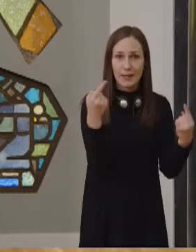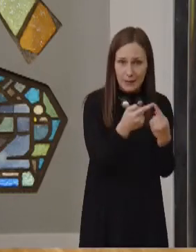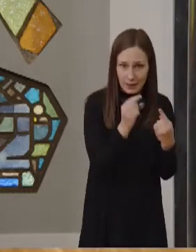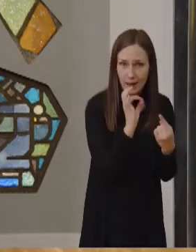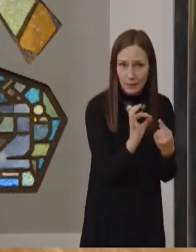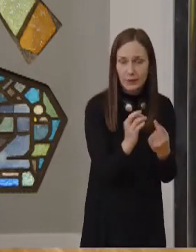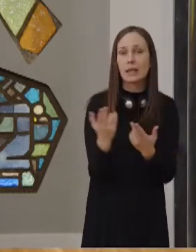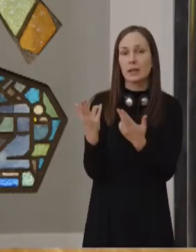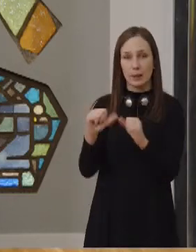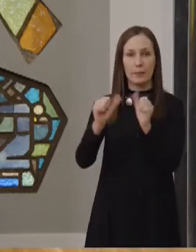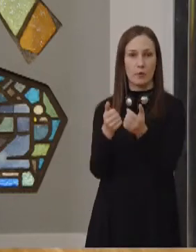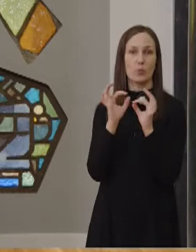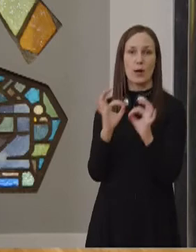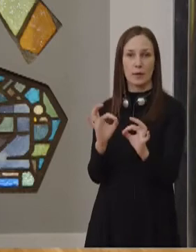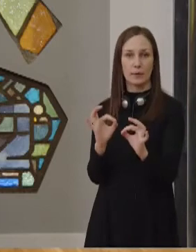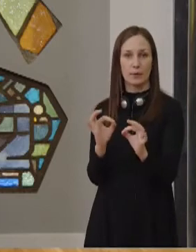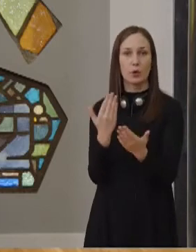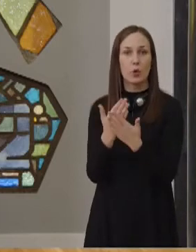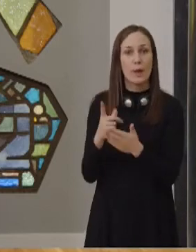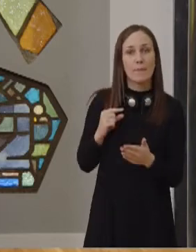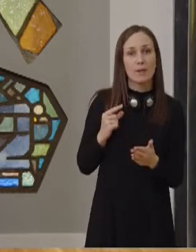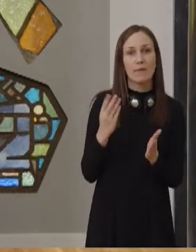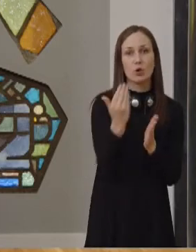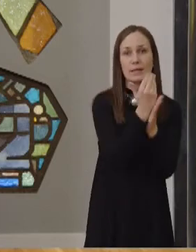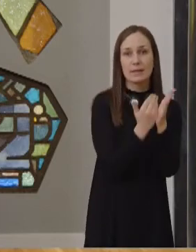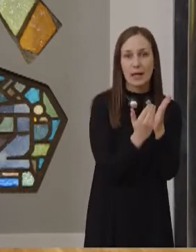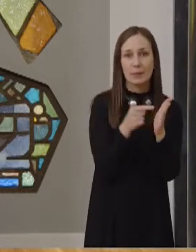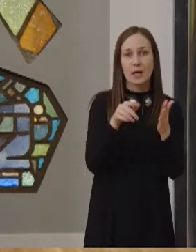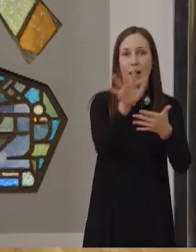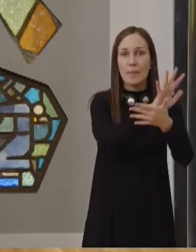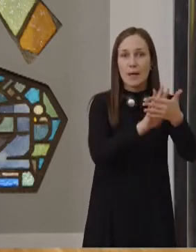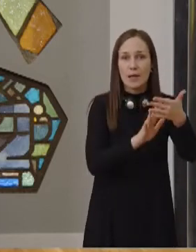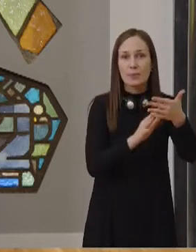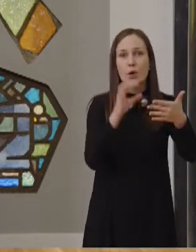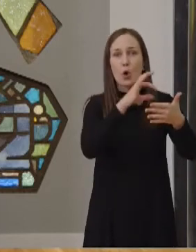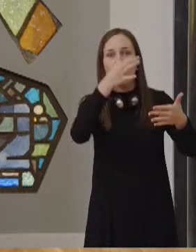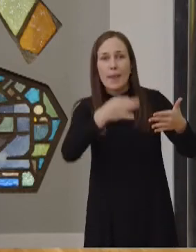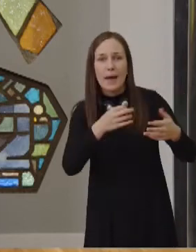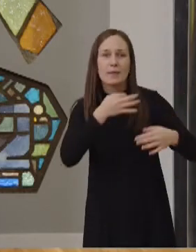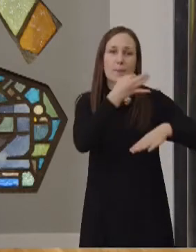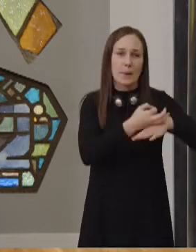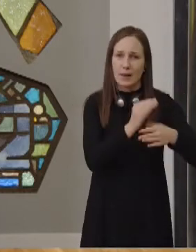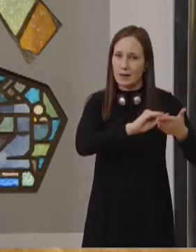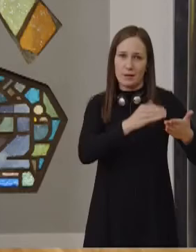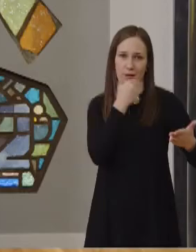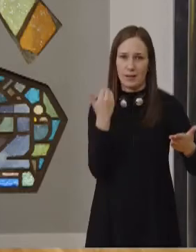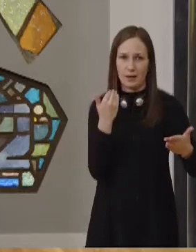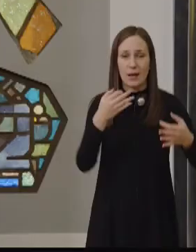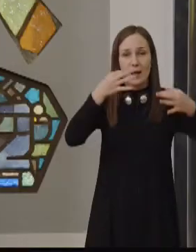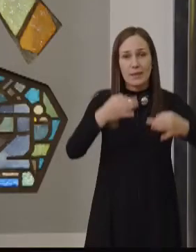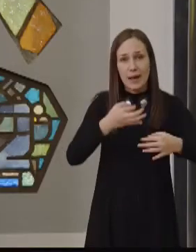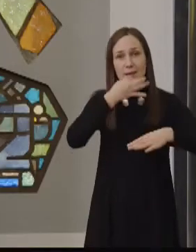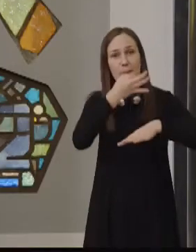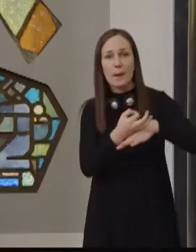Is the law on partnership is the best form for that? My answer is yes. The law on partnership does not provide for